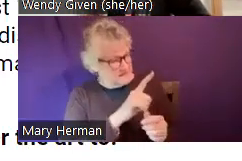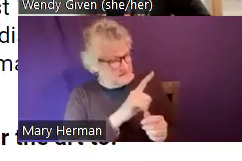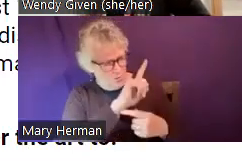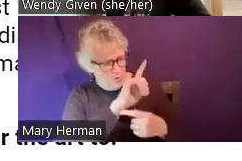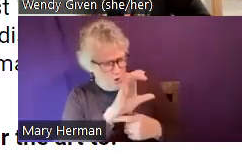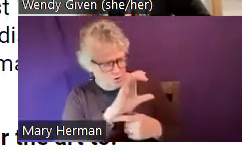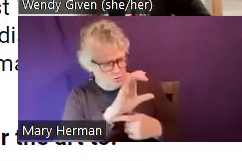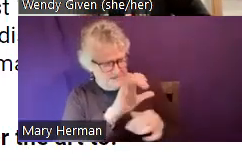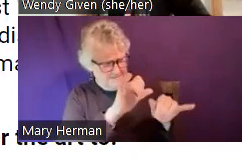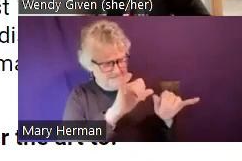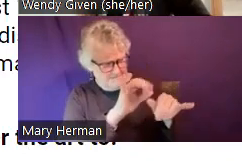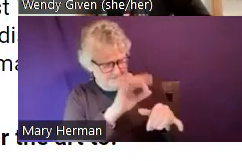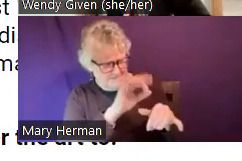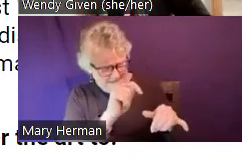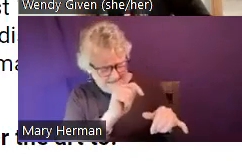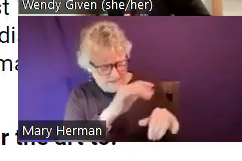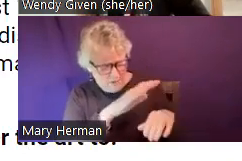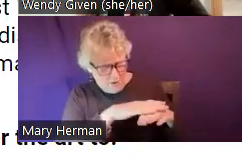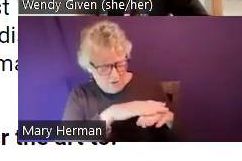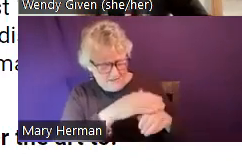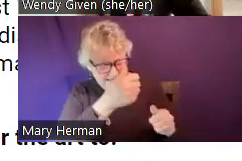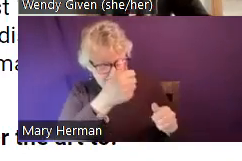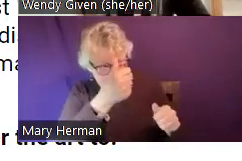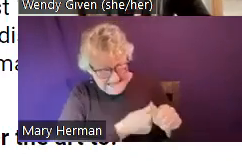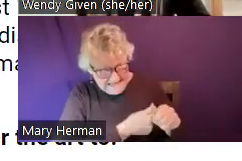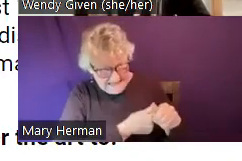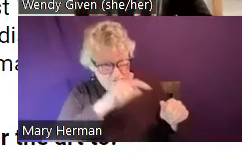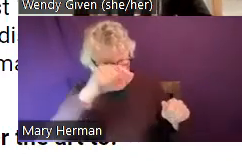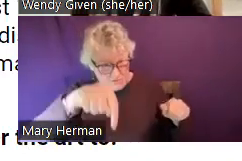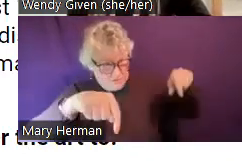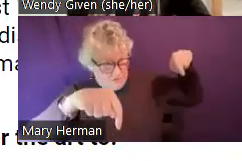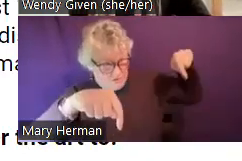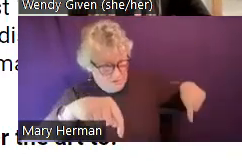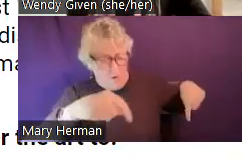each side or 100 feet total?